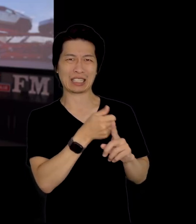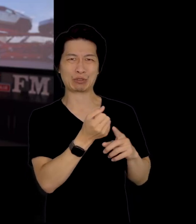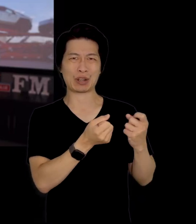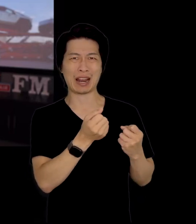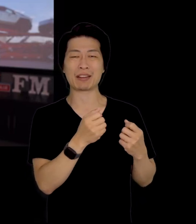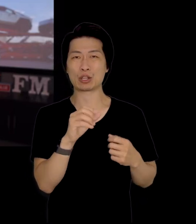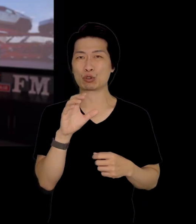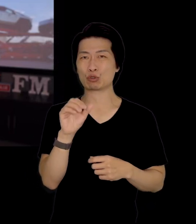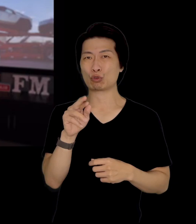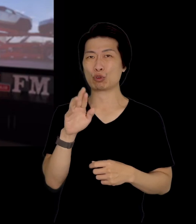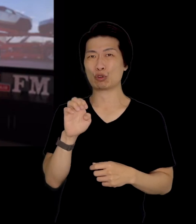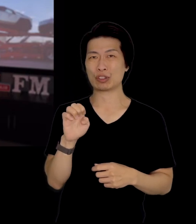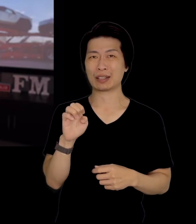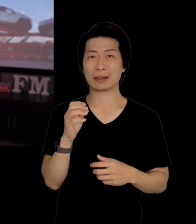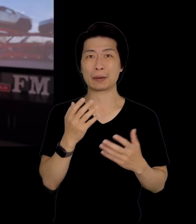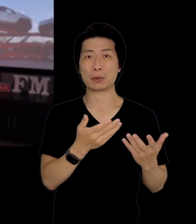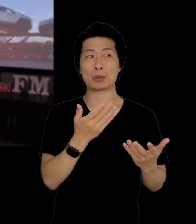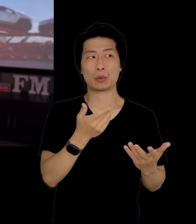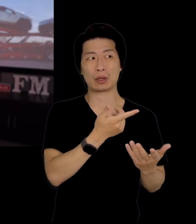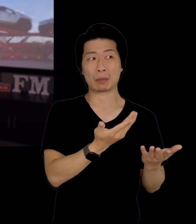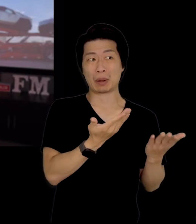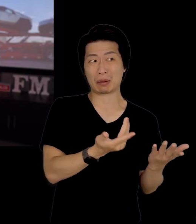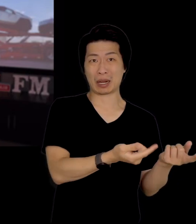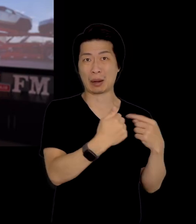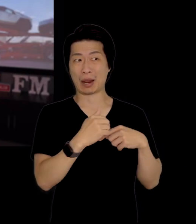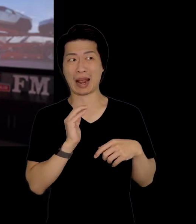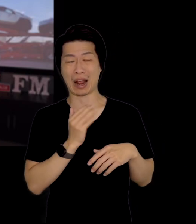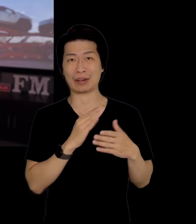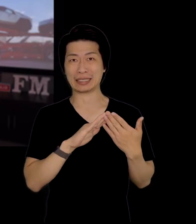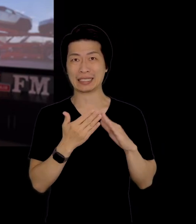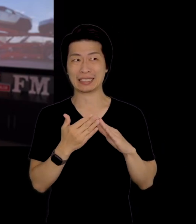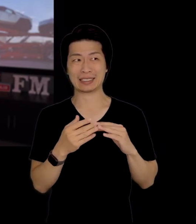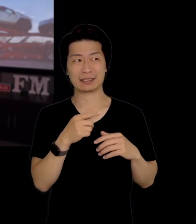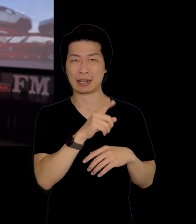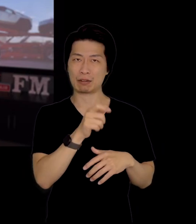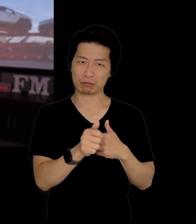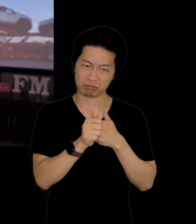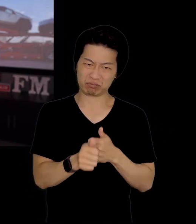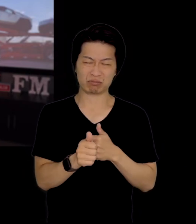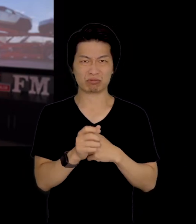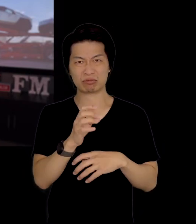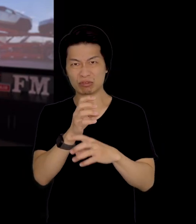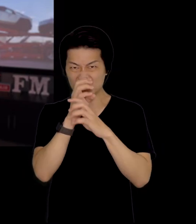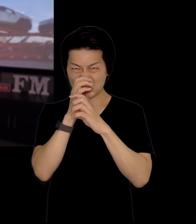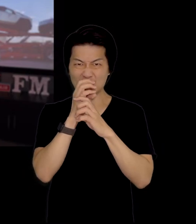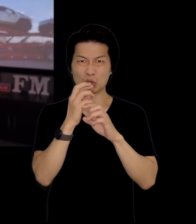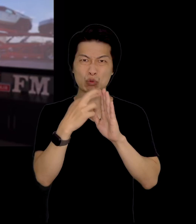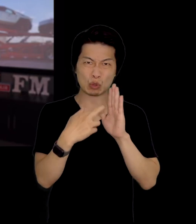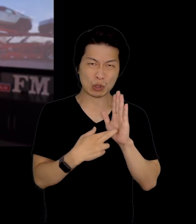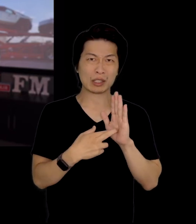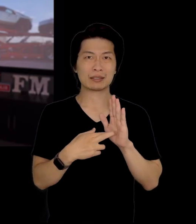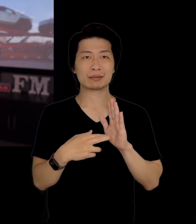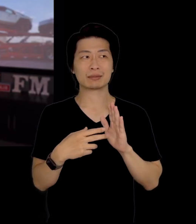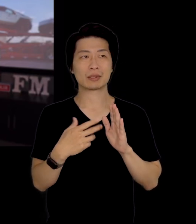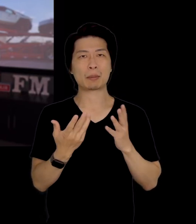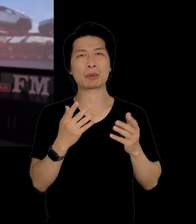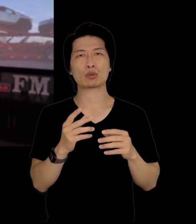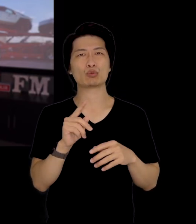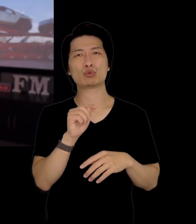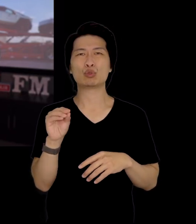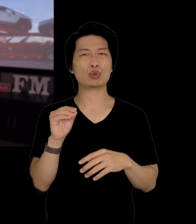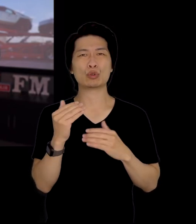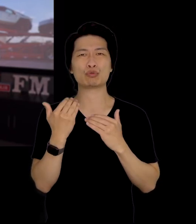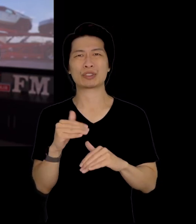stuff. Cruise and other companies that potentially are going to come to our cities are going to abide by these very strict guidelines that are